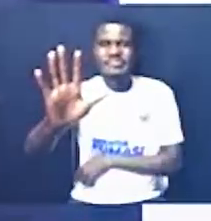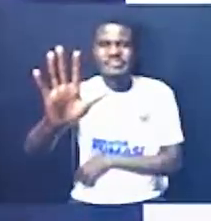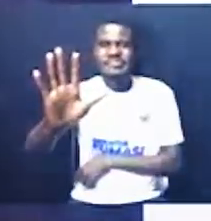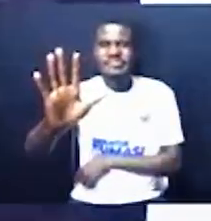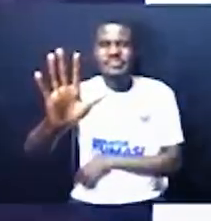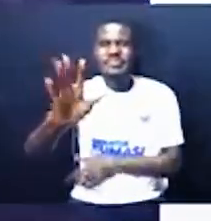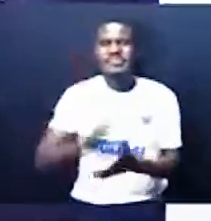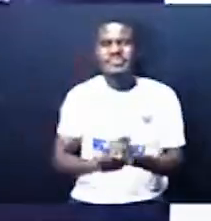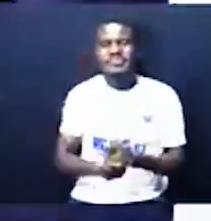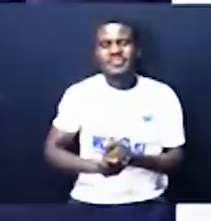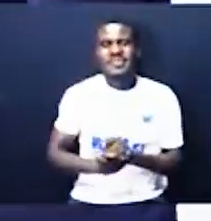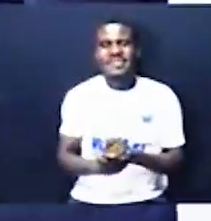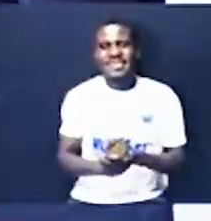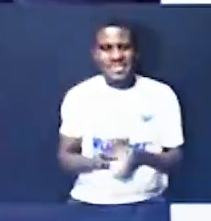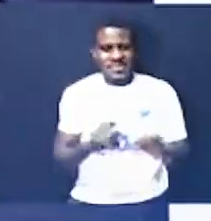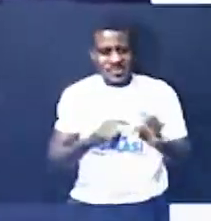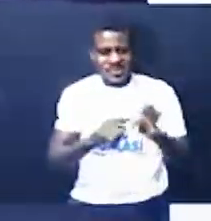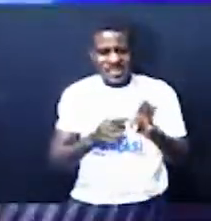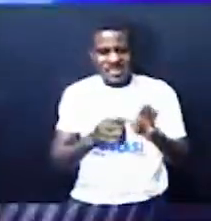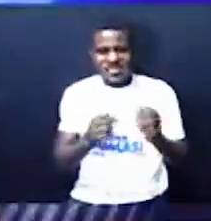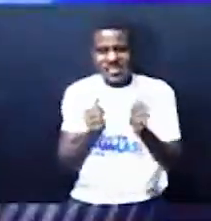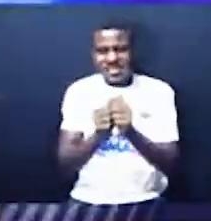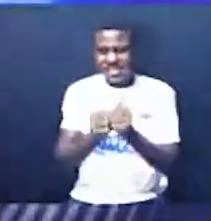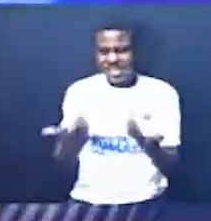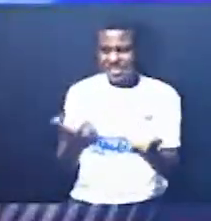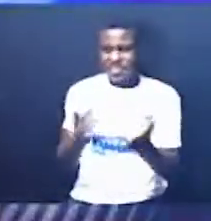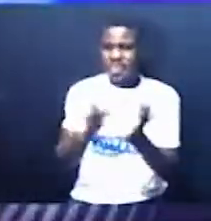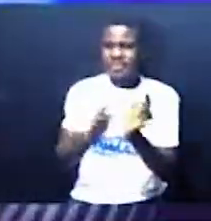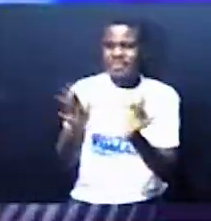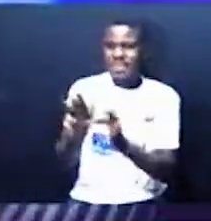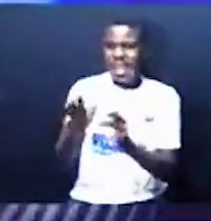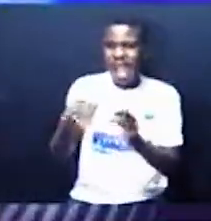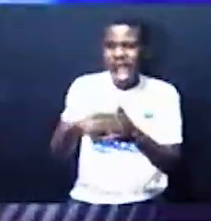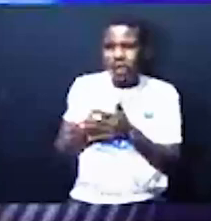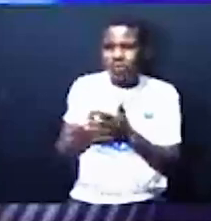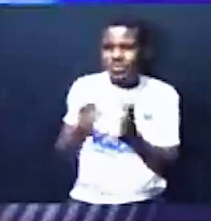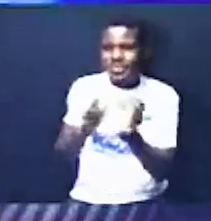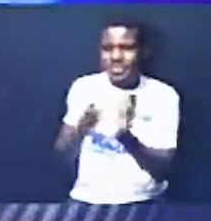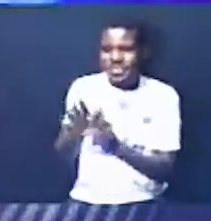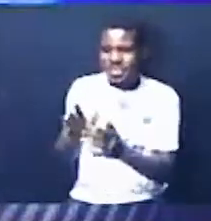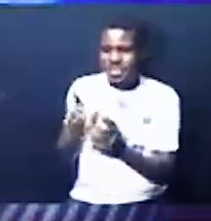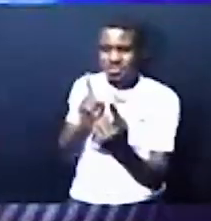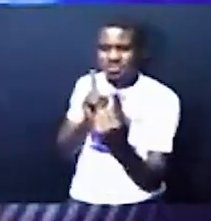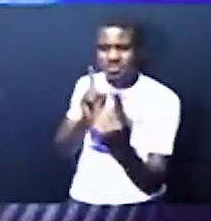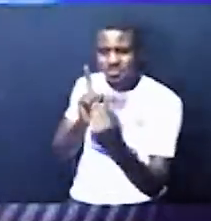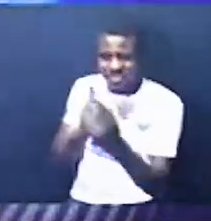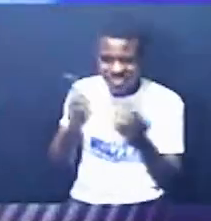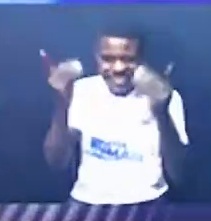it begins with Jesus' encounter with the demonic.